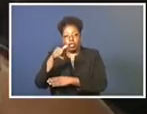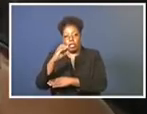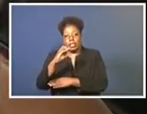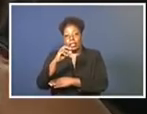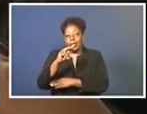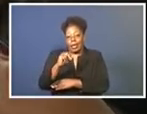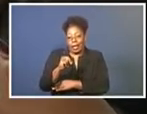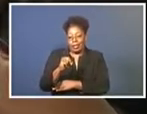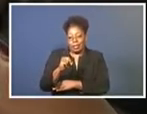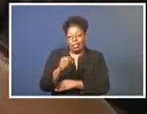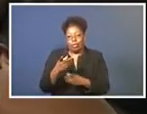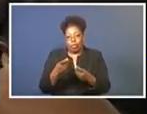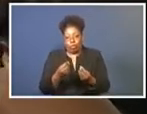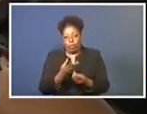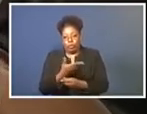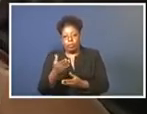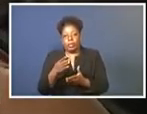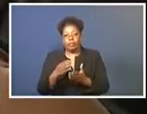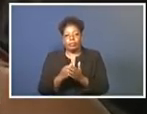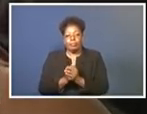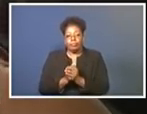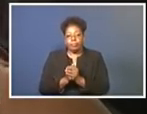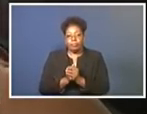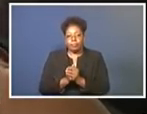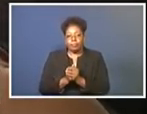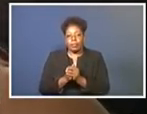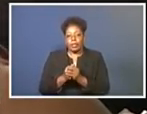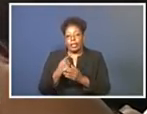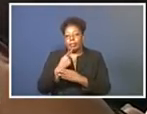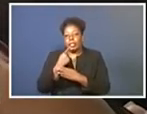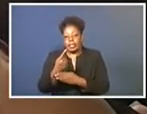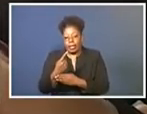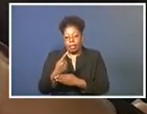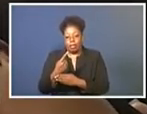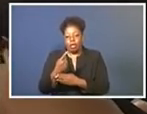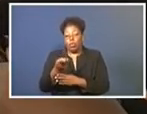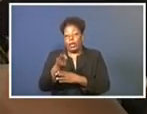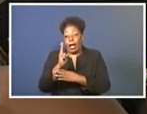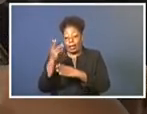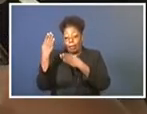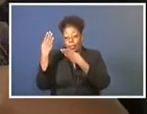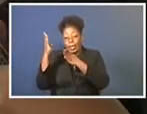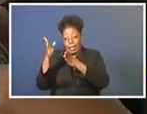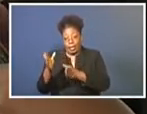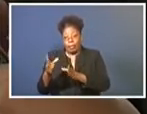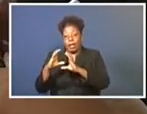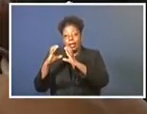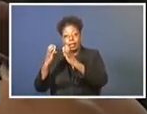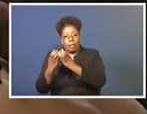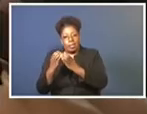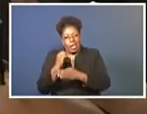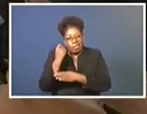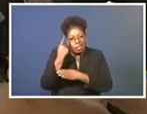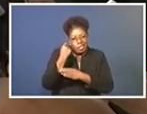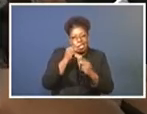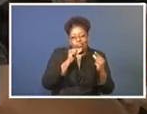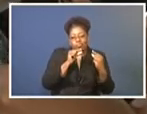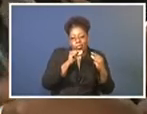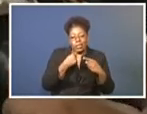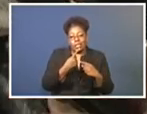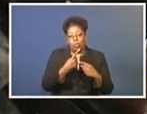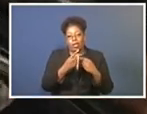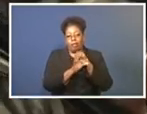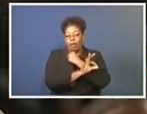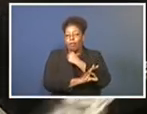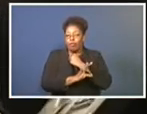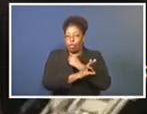for us to put something forward. And let me set the record straight. We hired a Bahamian company. I understand some people say we hired a